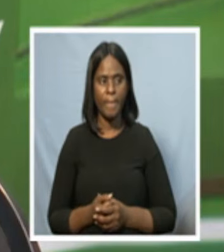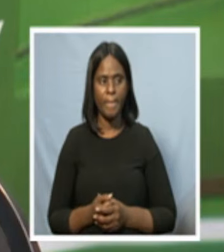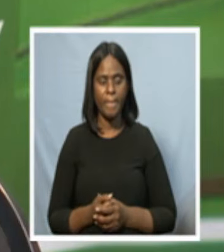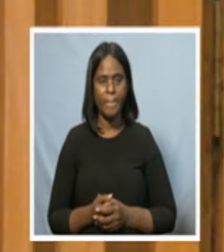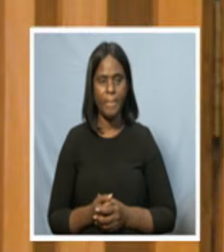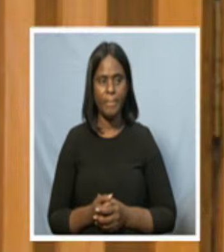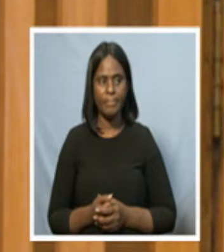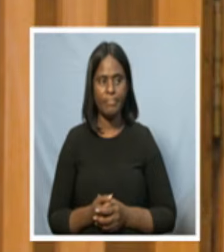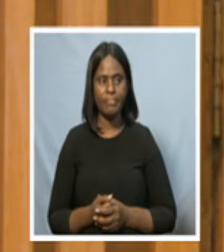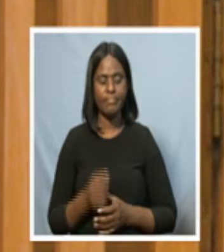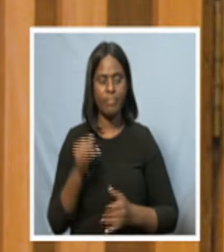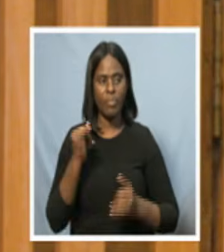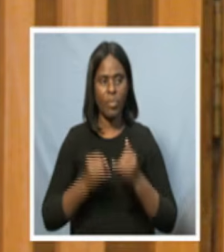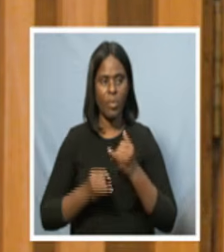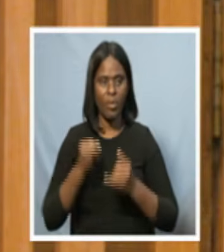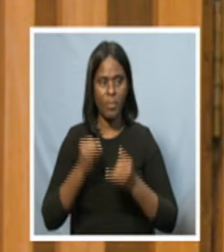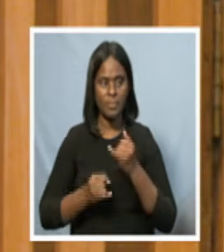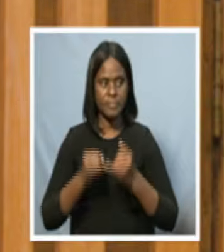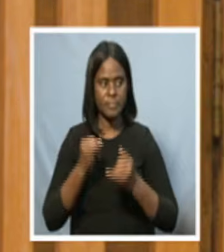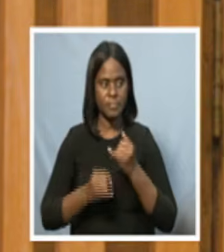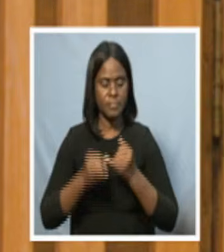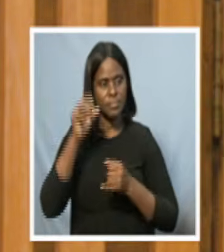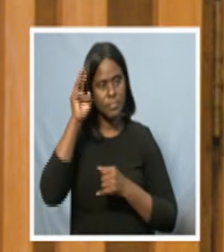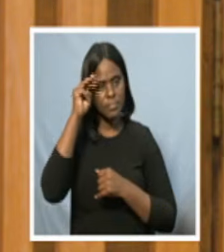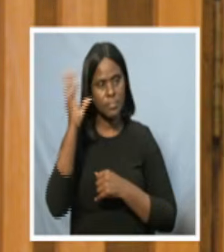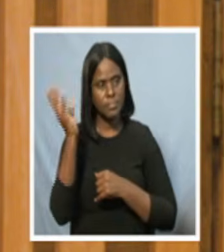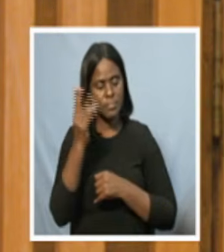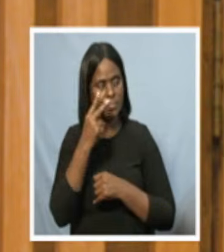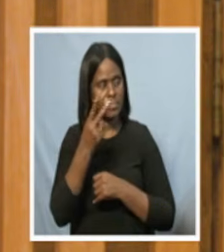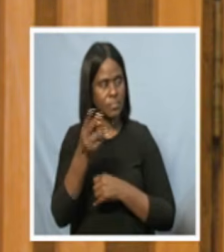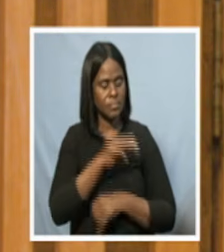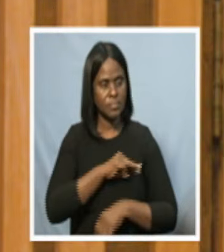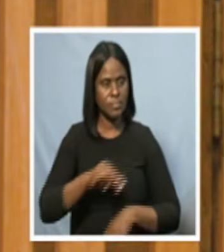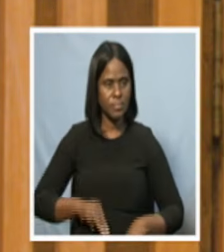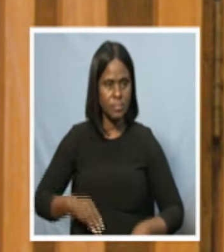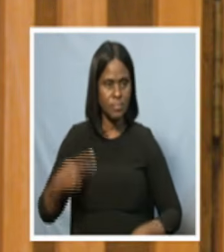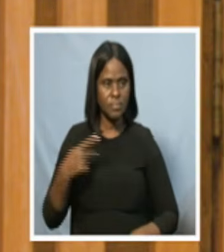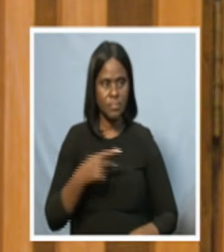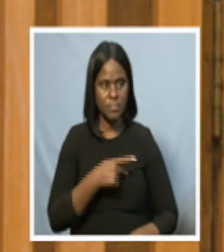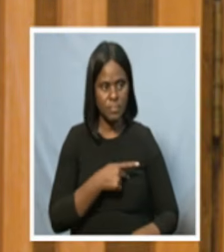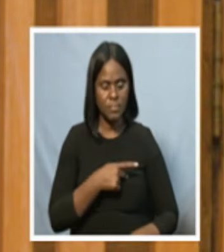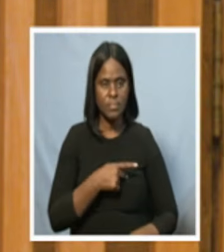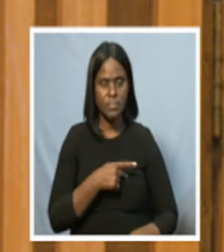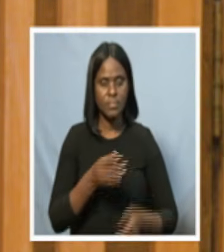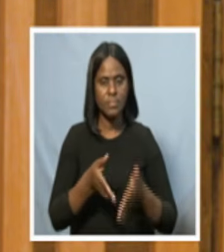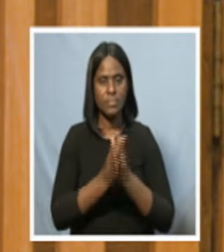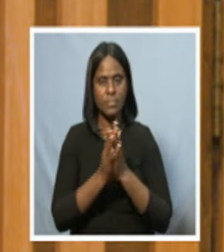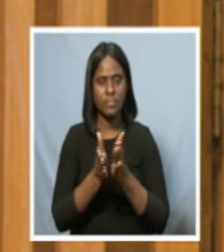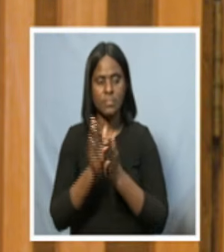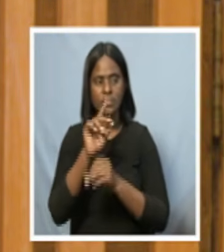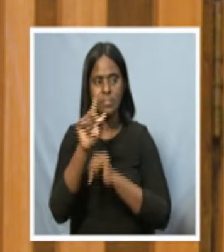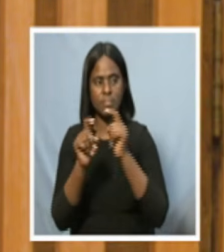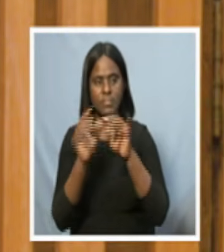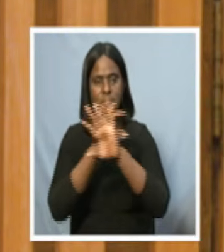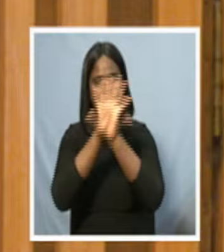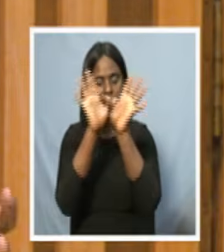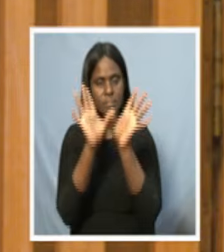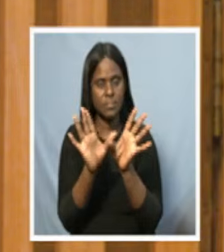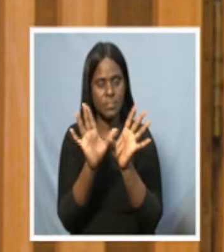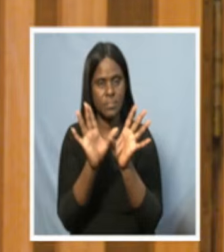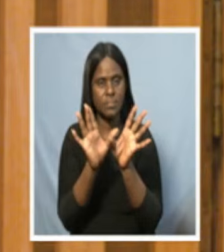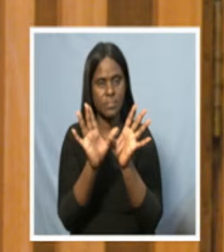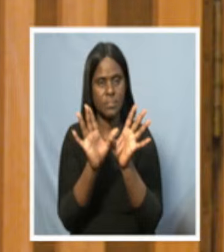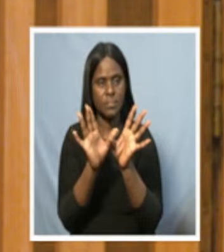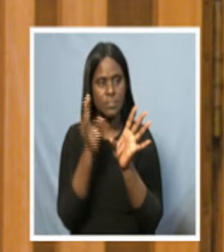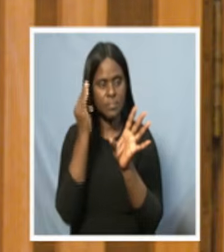Yeah, basically that's the ministerial statement. We did see quite a number of members of parliament posing follow-up questions, seeking clarity from the minister.